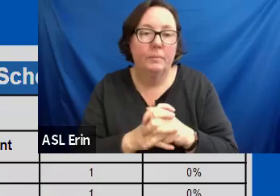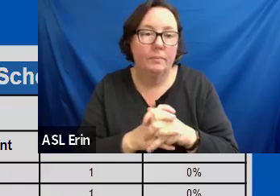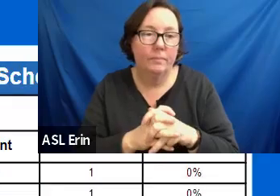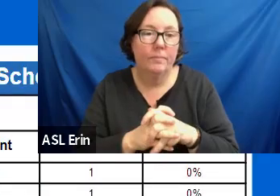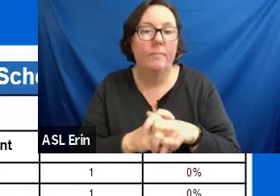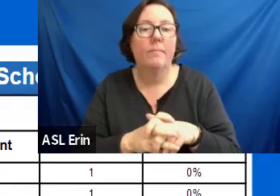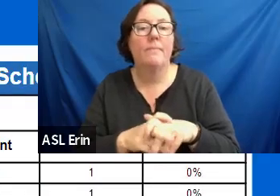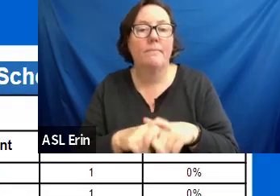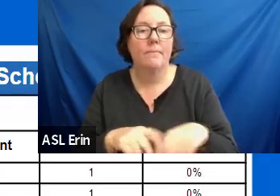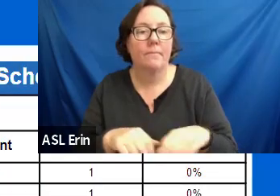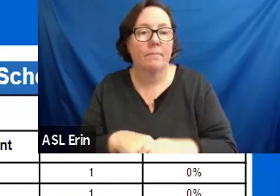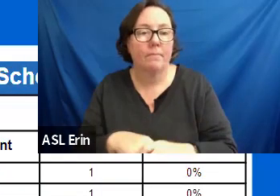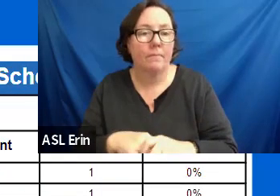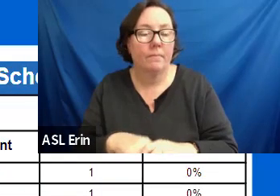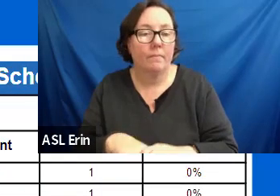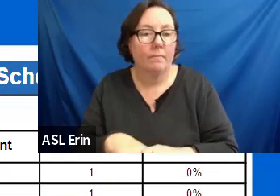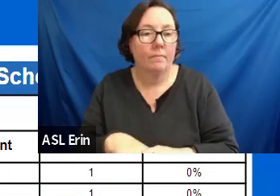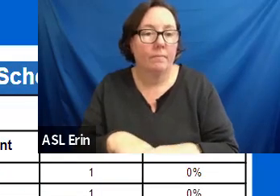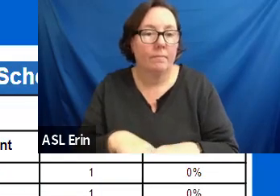Next slide, please.